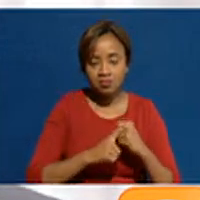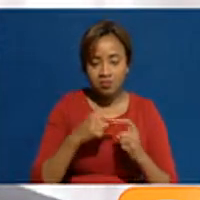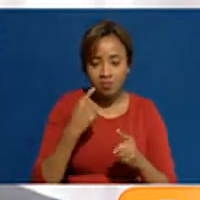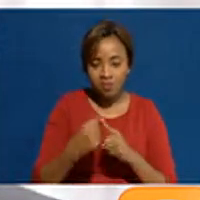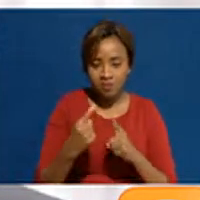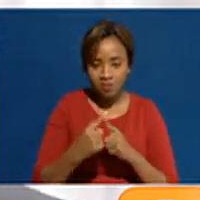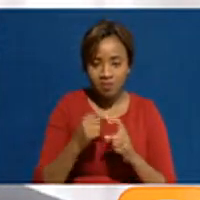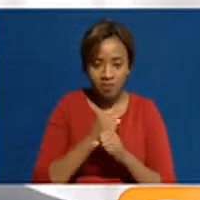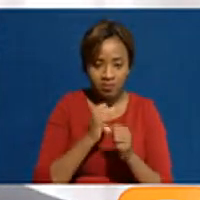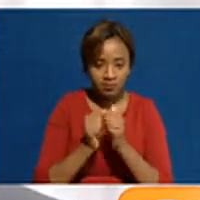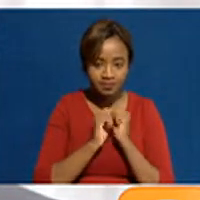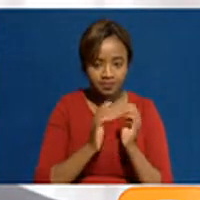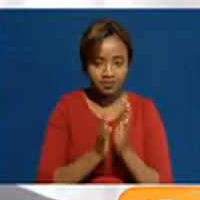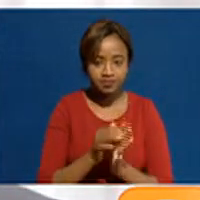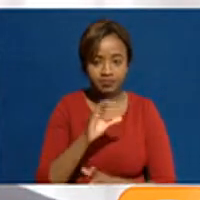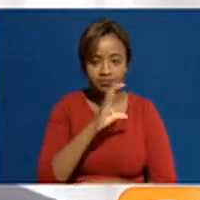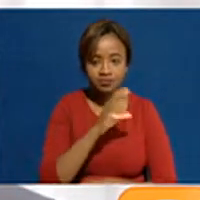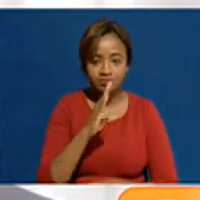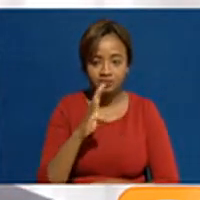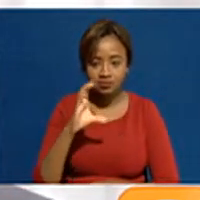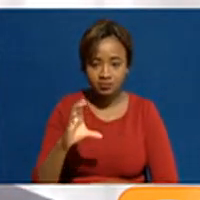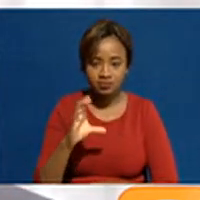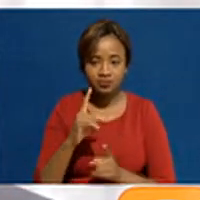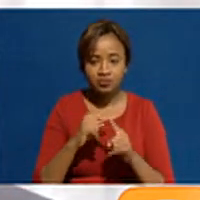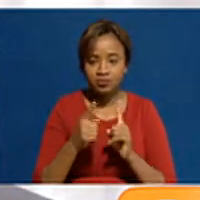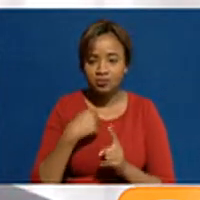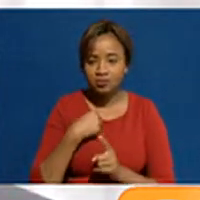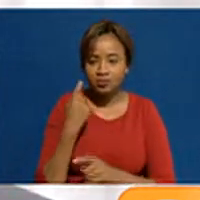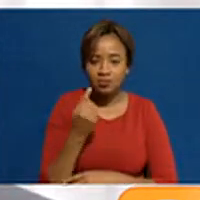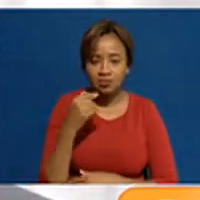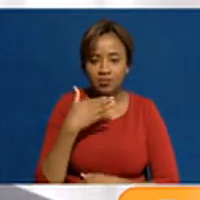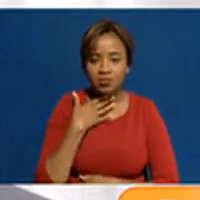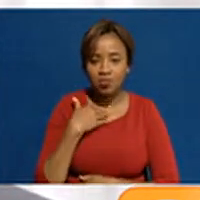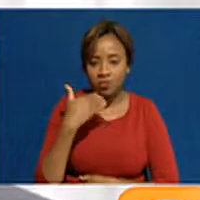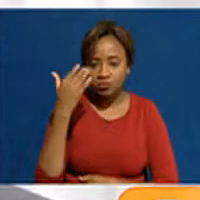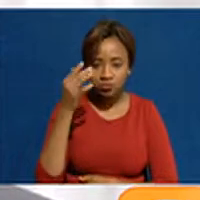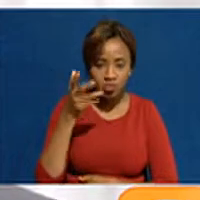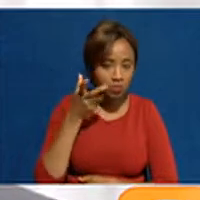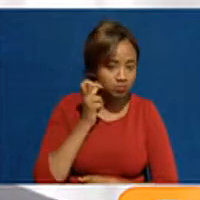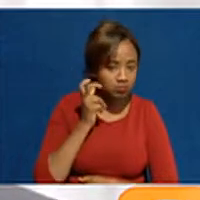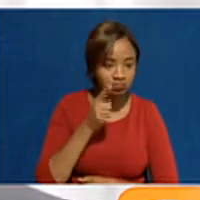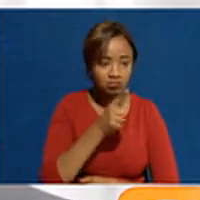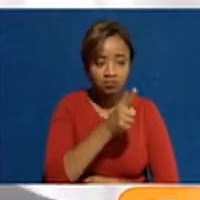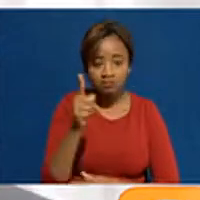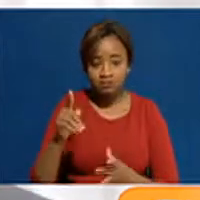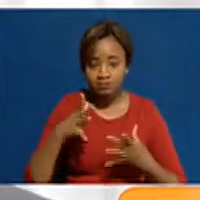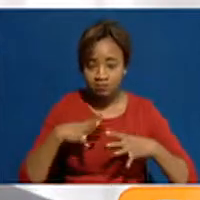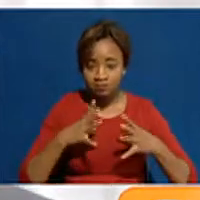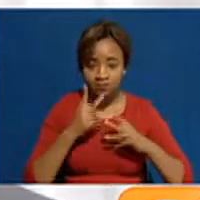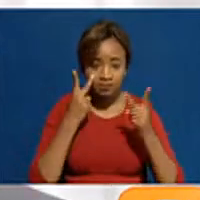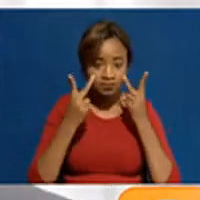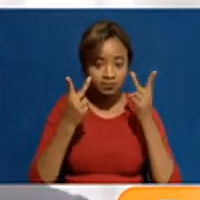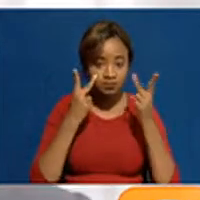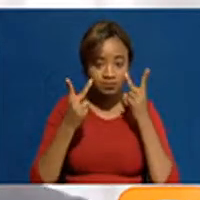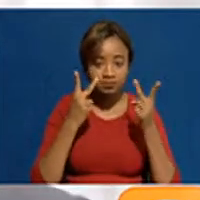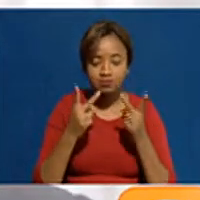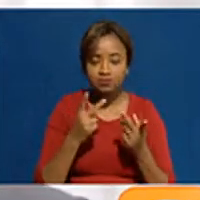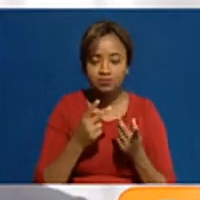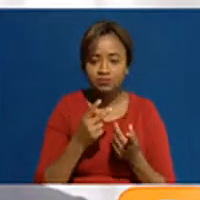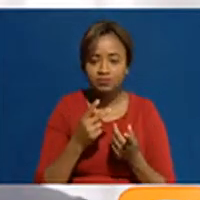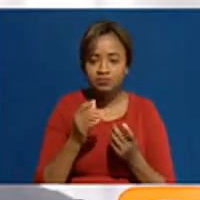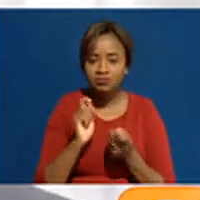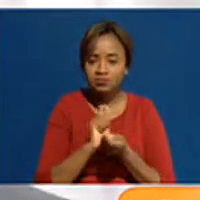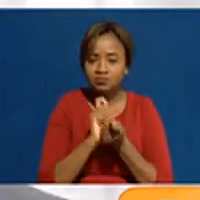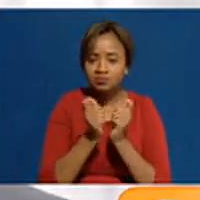with the CBC. And we just wanted to hear Wananchi's view on where the reforms,